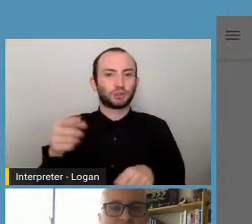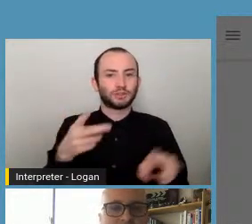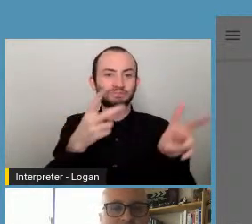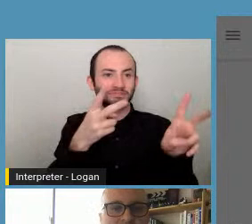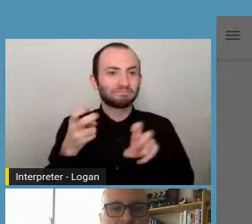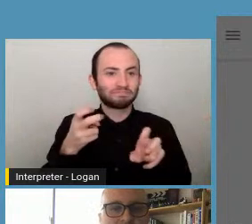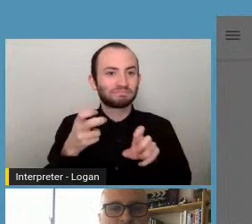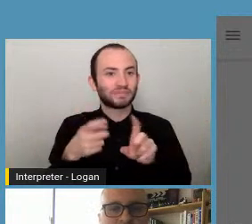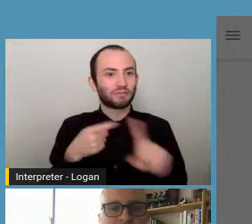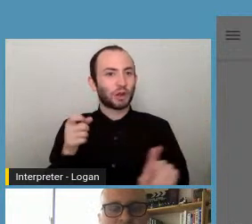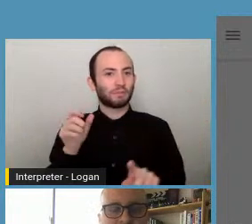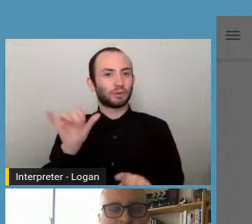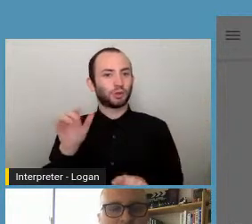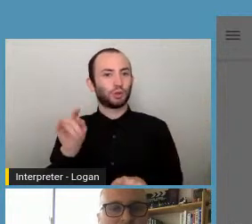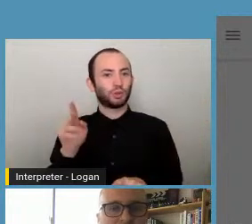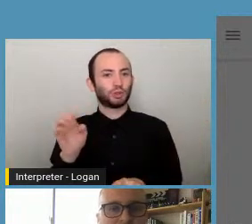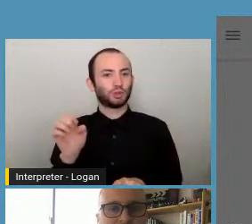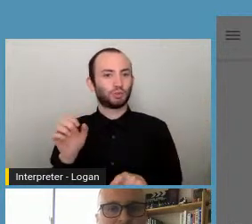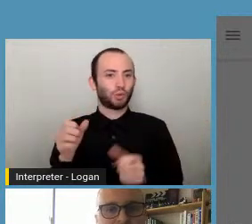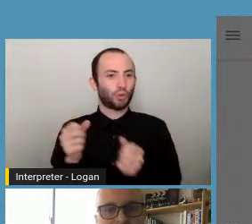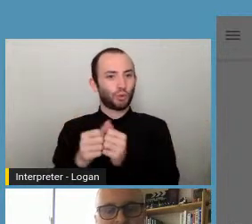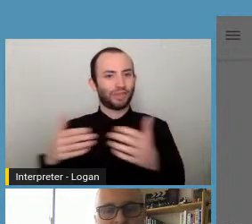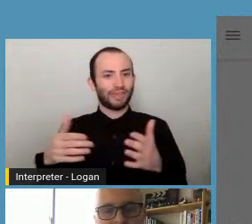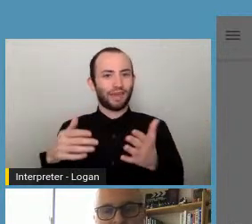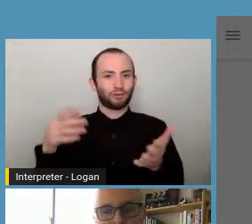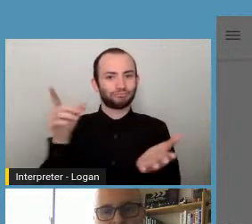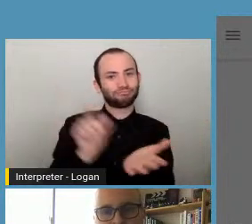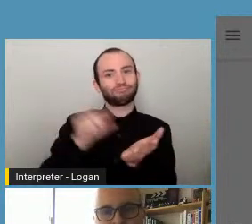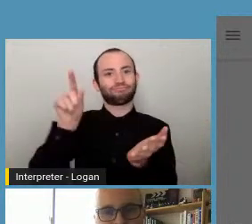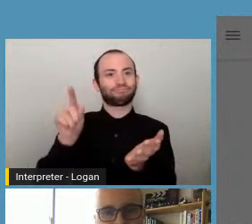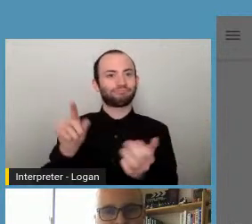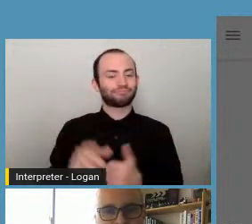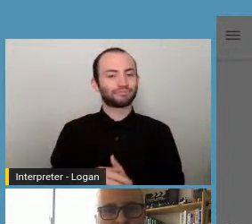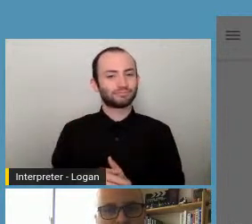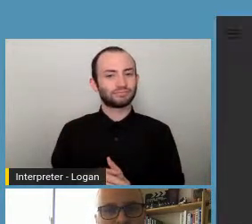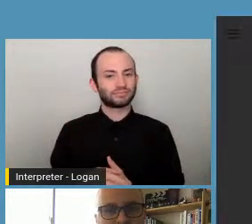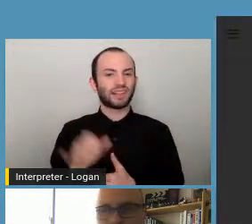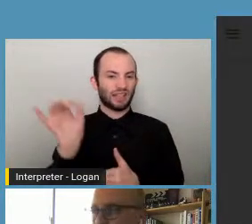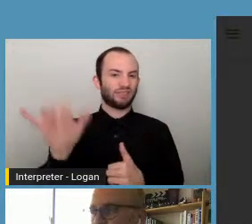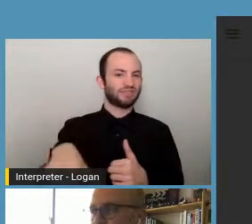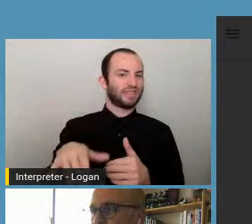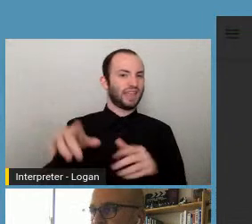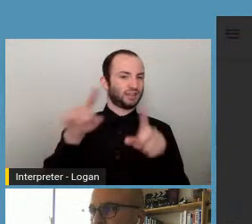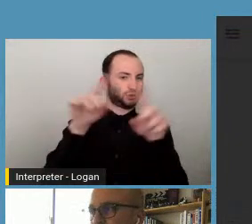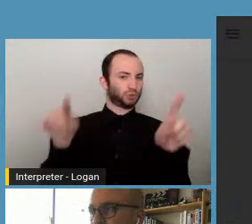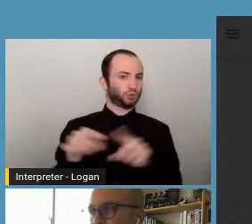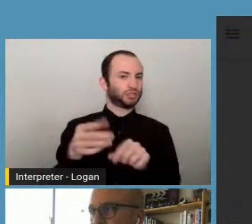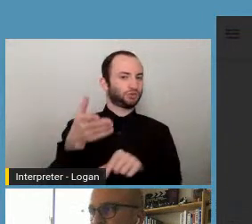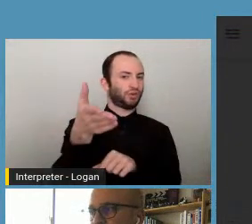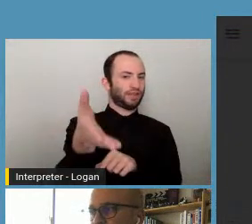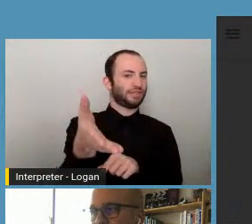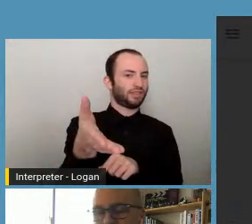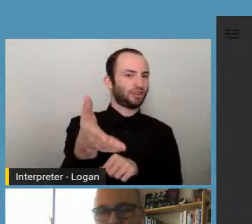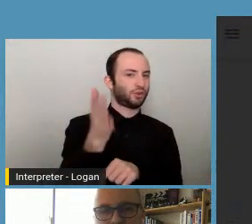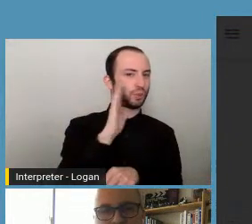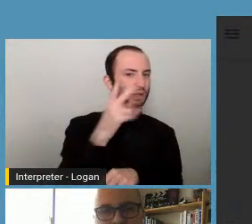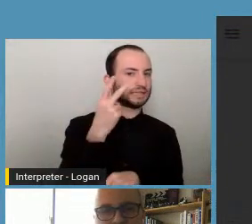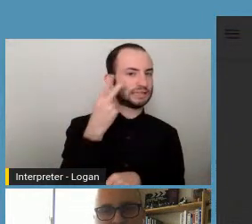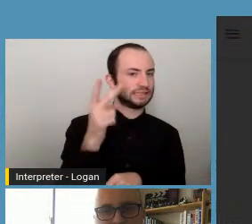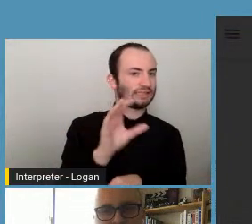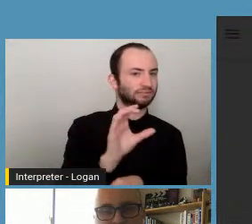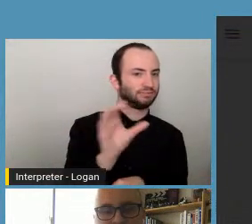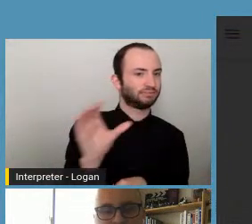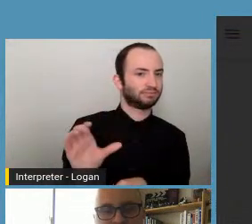is where the screen where that happens. This screenshot right here. And the important